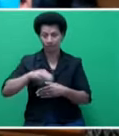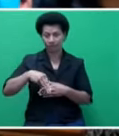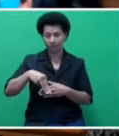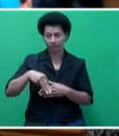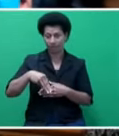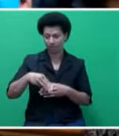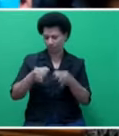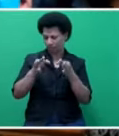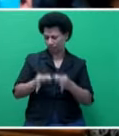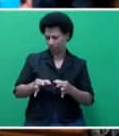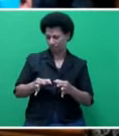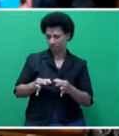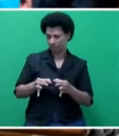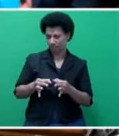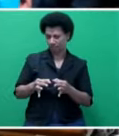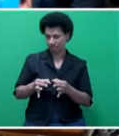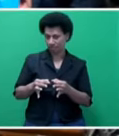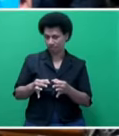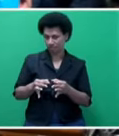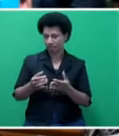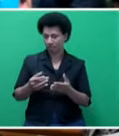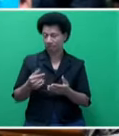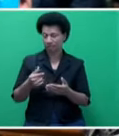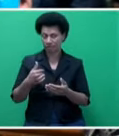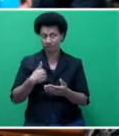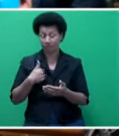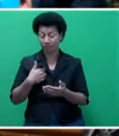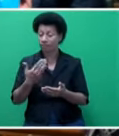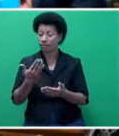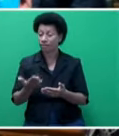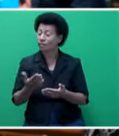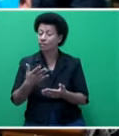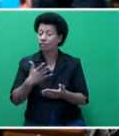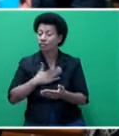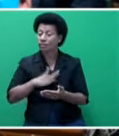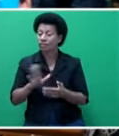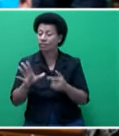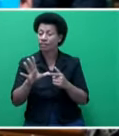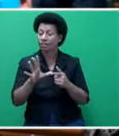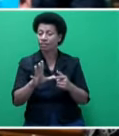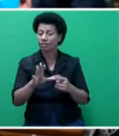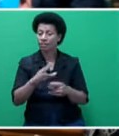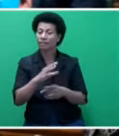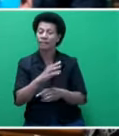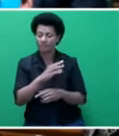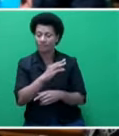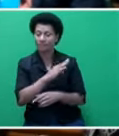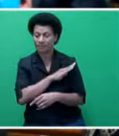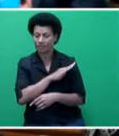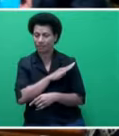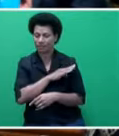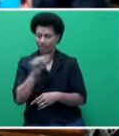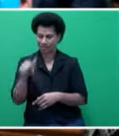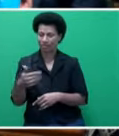take. Finally, Mr. Speaker, I was going to respond to the political stunt pulled by the Prime Minister this morning, but I'll leave it for another day.